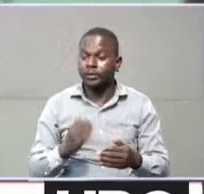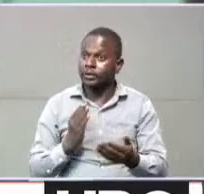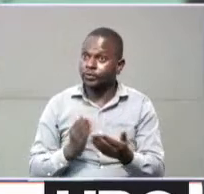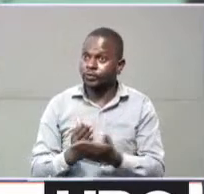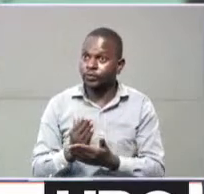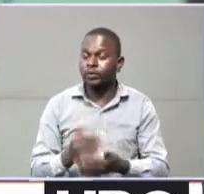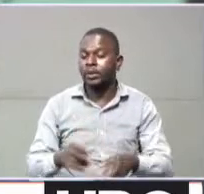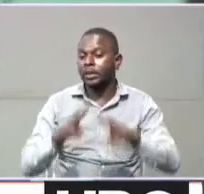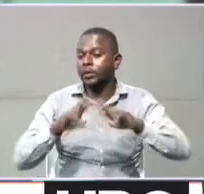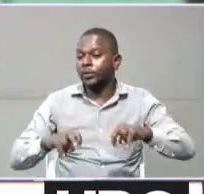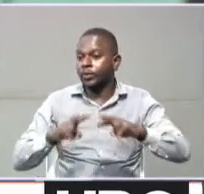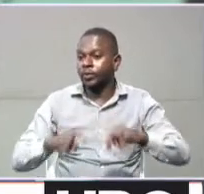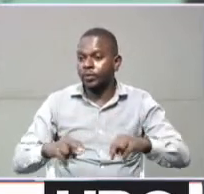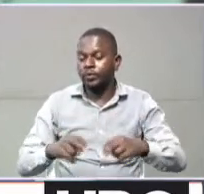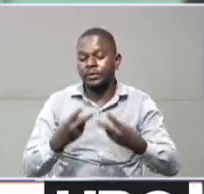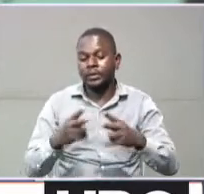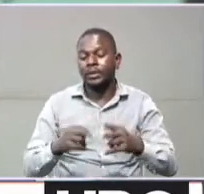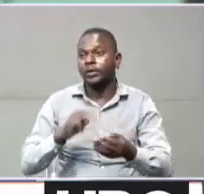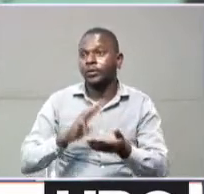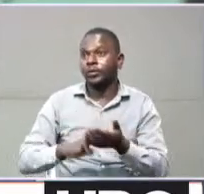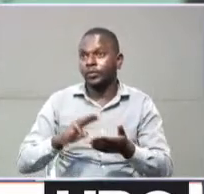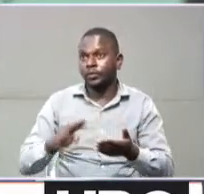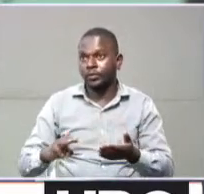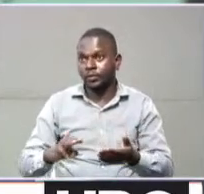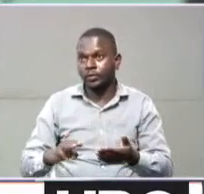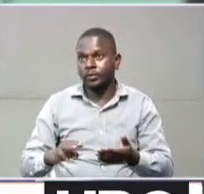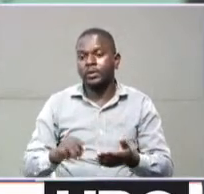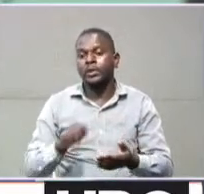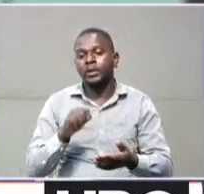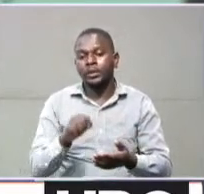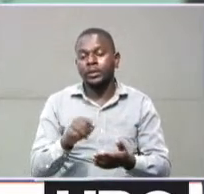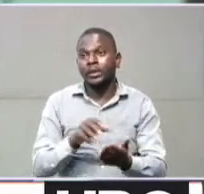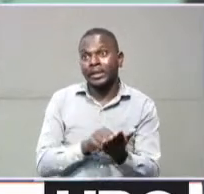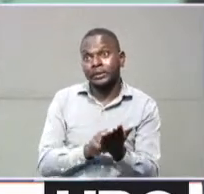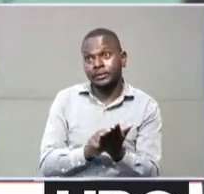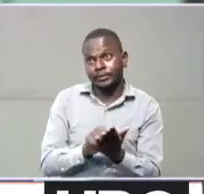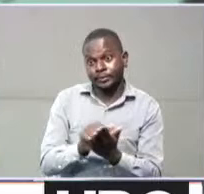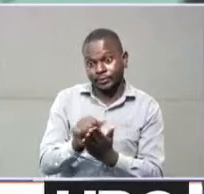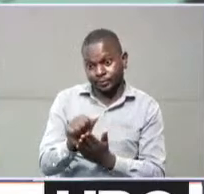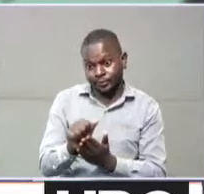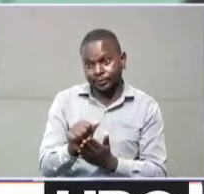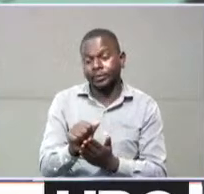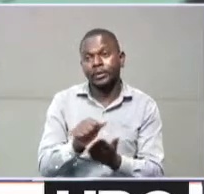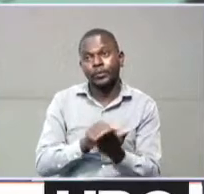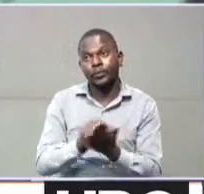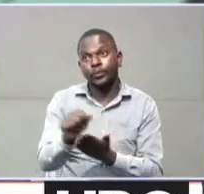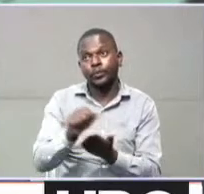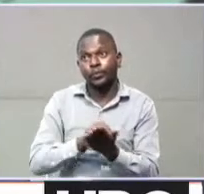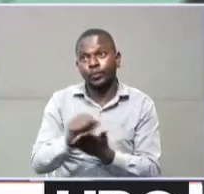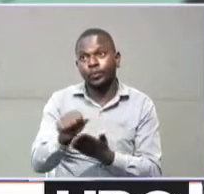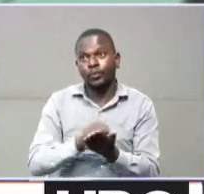operation started on monday and since traditional adverts have been running